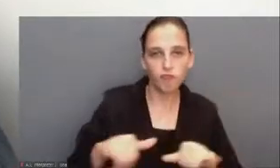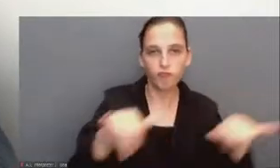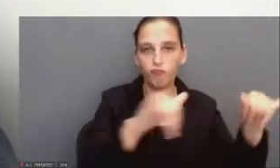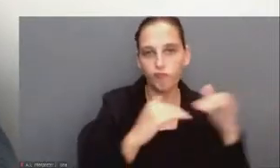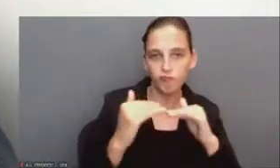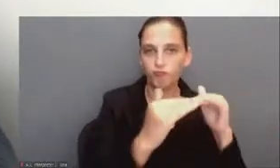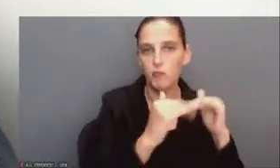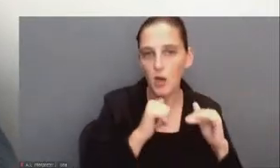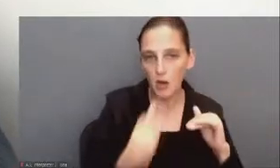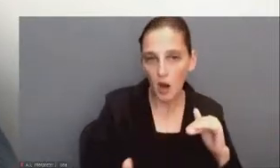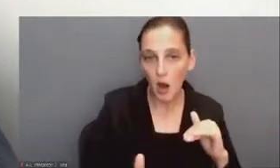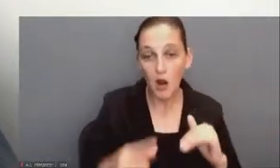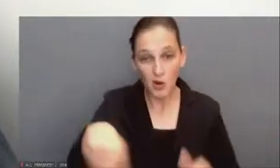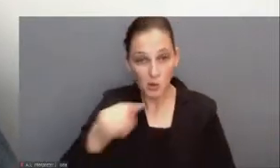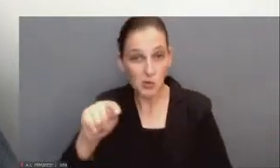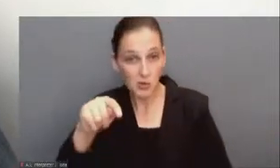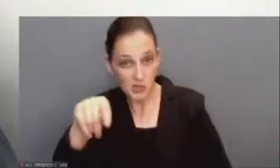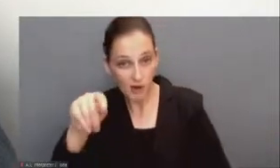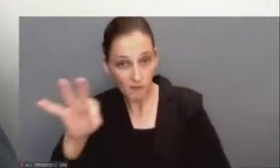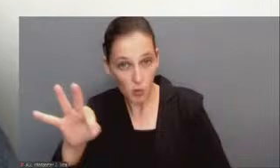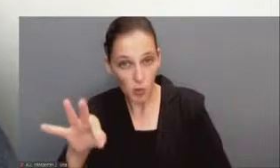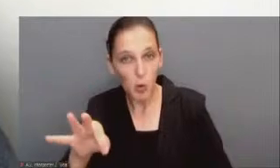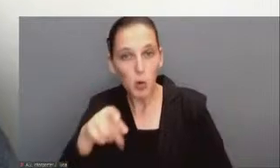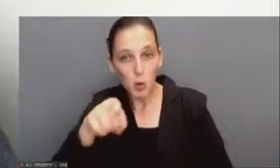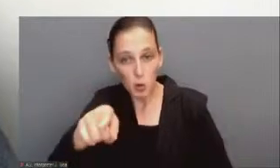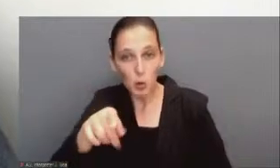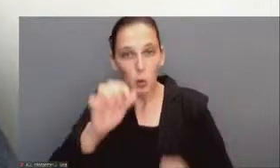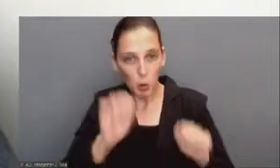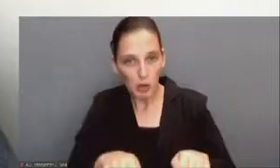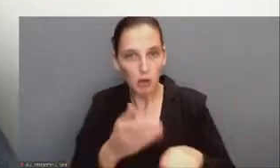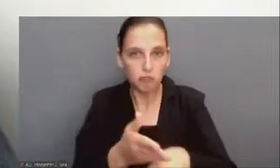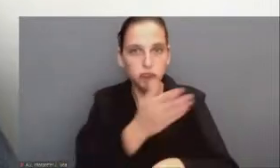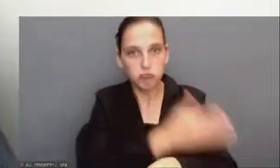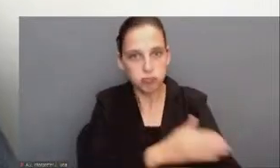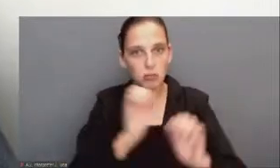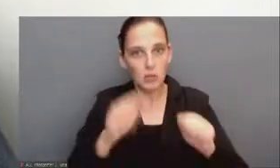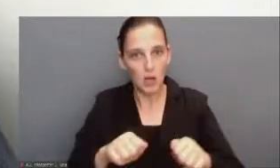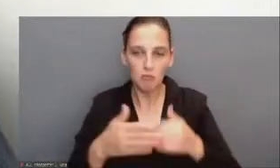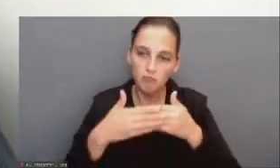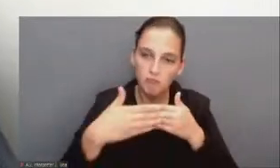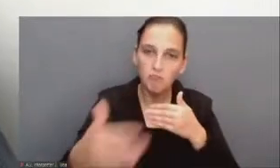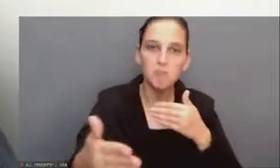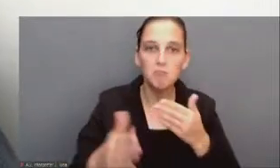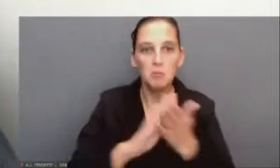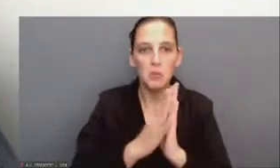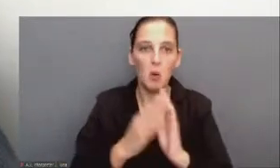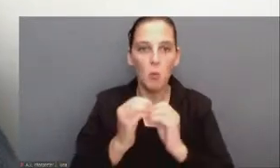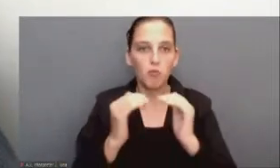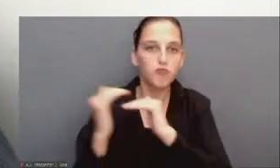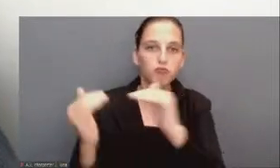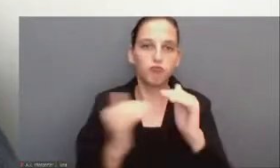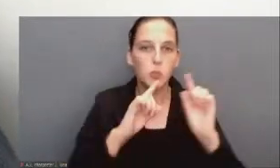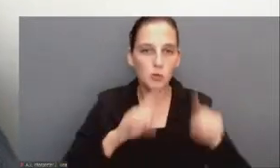unique opportunity to set the historic record straight and to enable a more equitable response in the next pandemic.